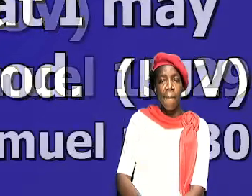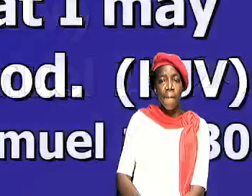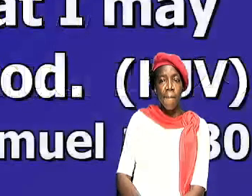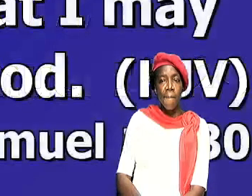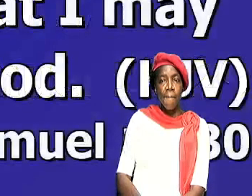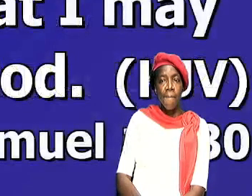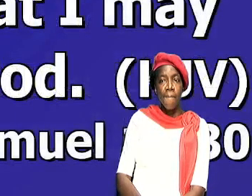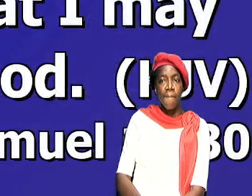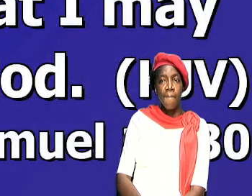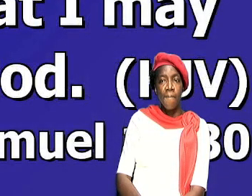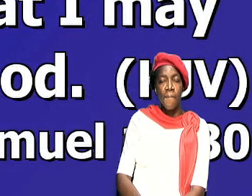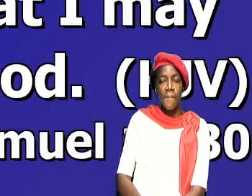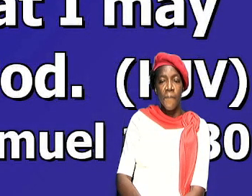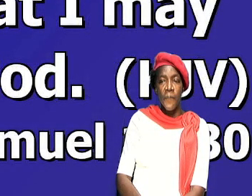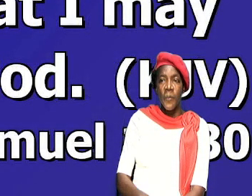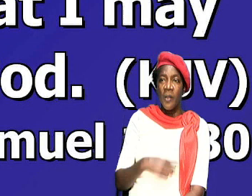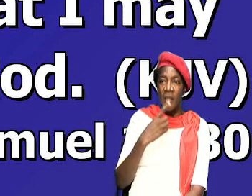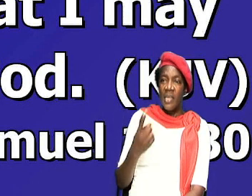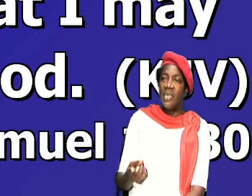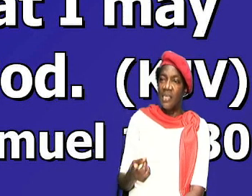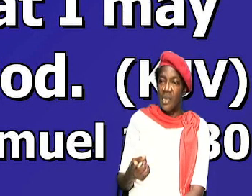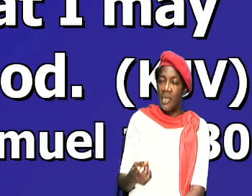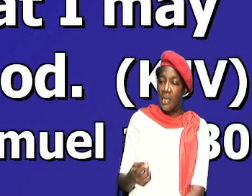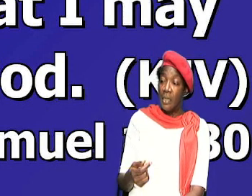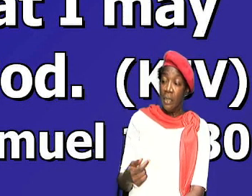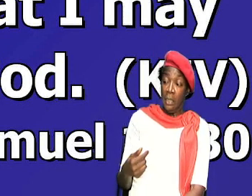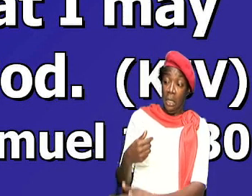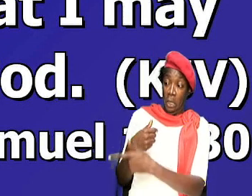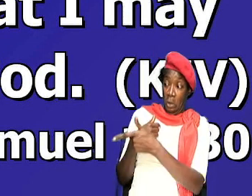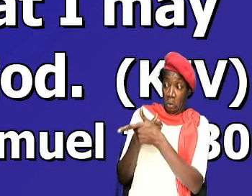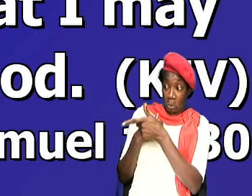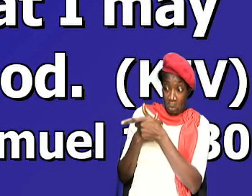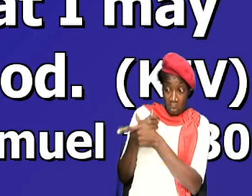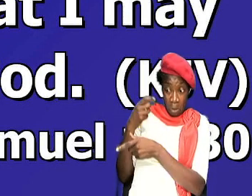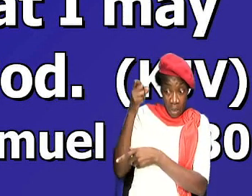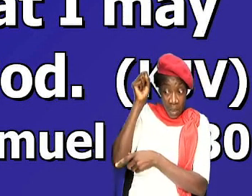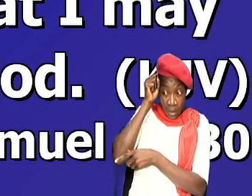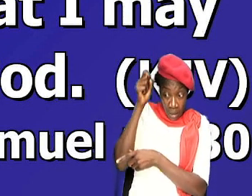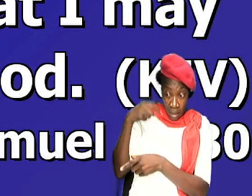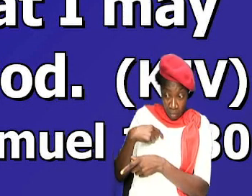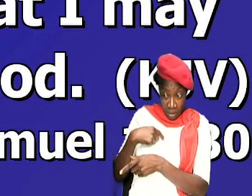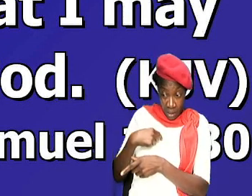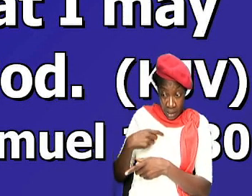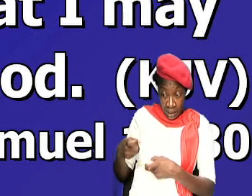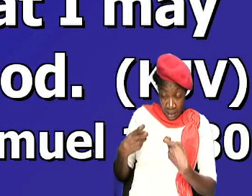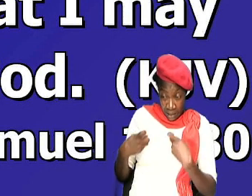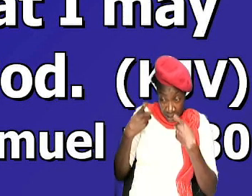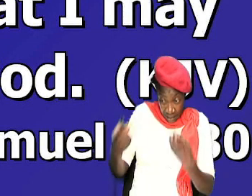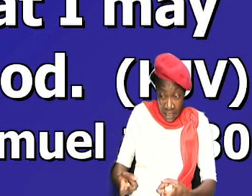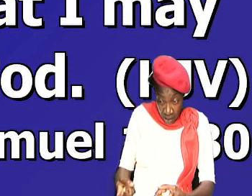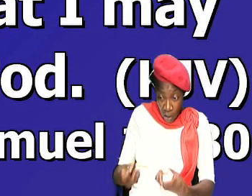Then he said, I have sinned, yet honor me now.